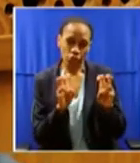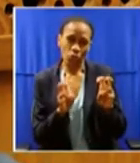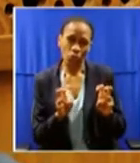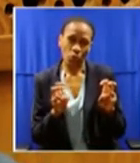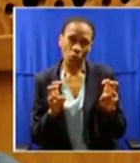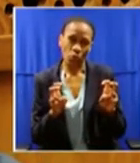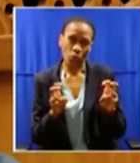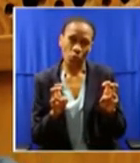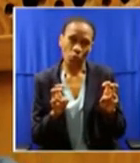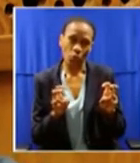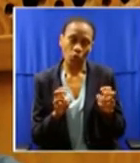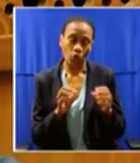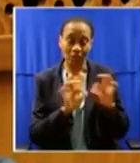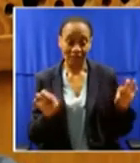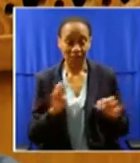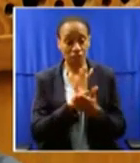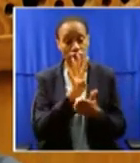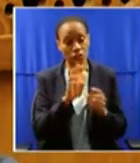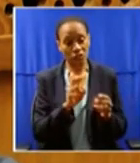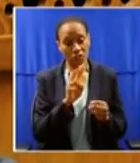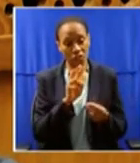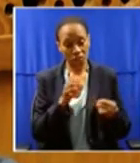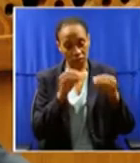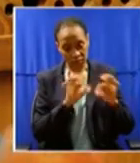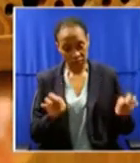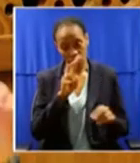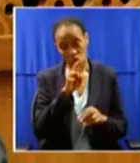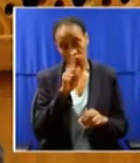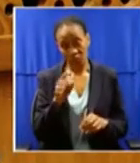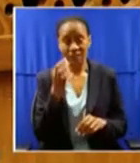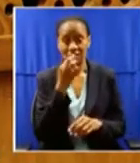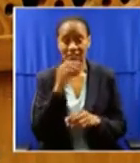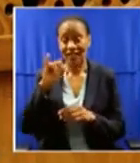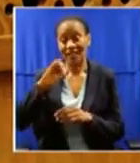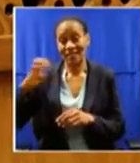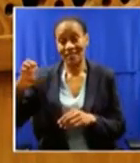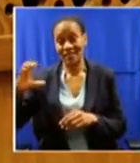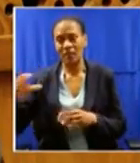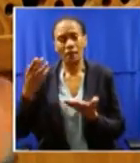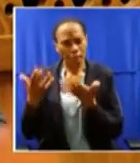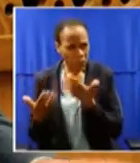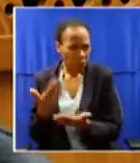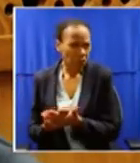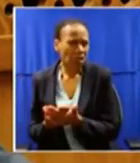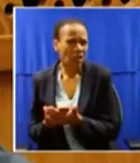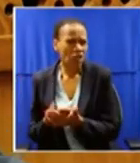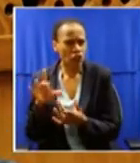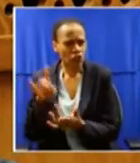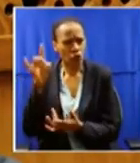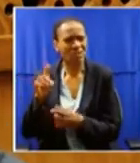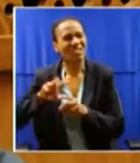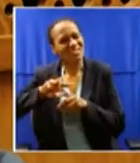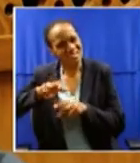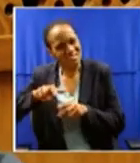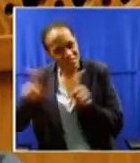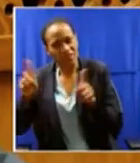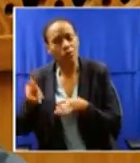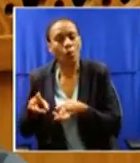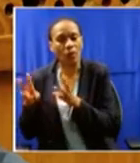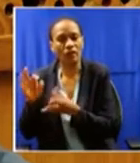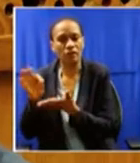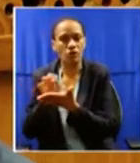clauses 14 and 21, where it stated that the Electoral Commission may prescribe a different voting method. And I think it is correct